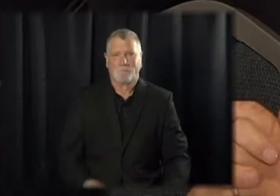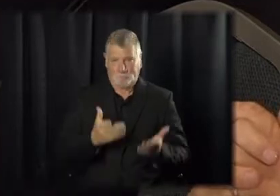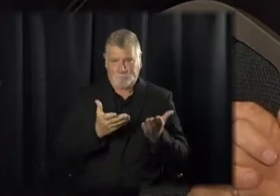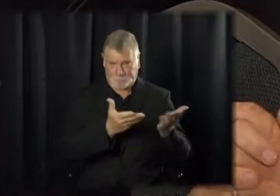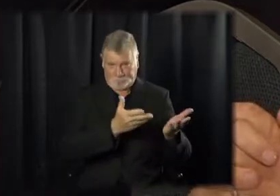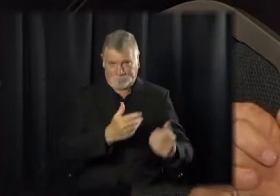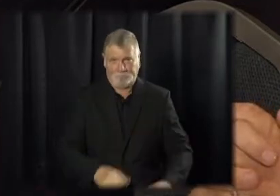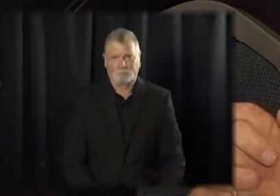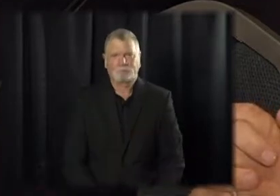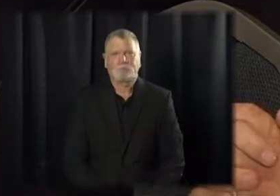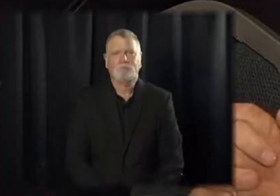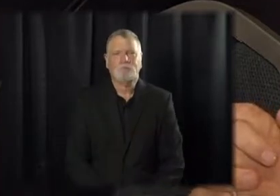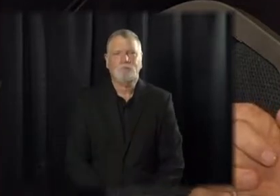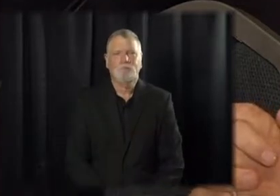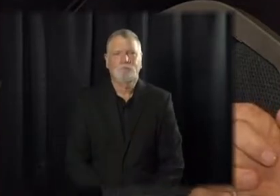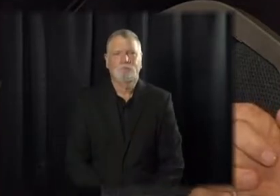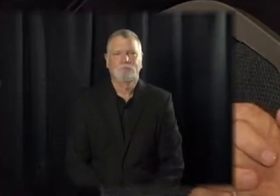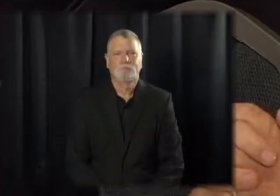it away.